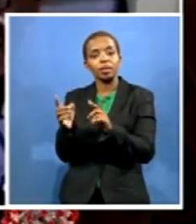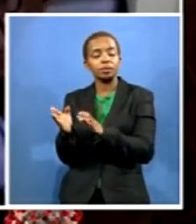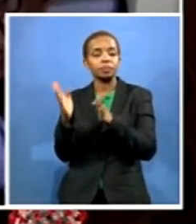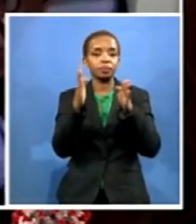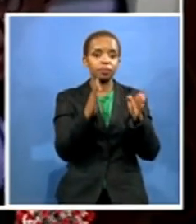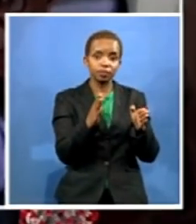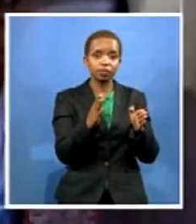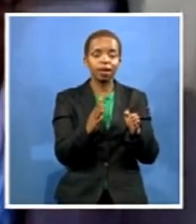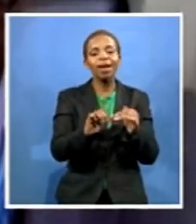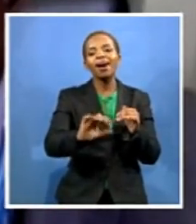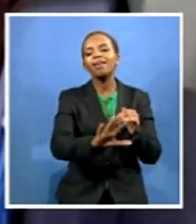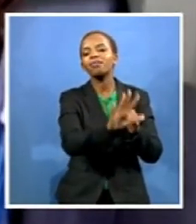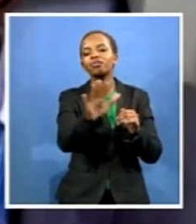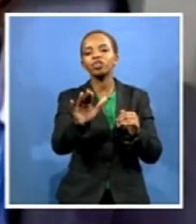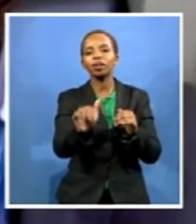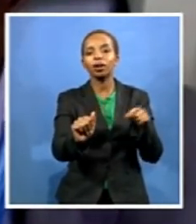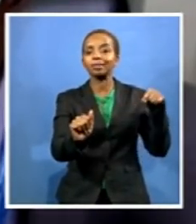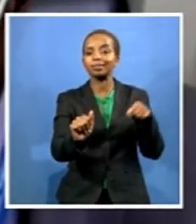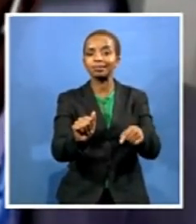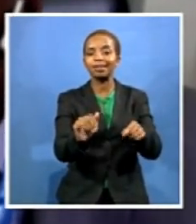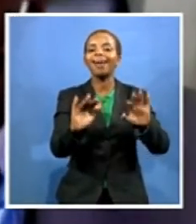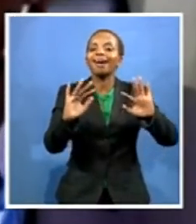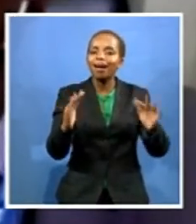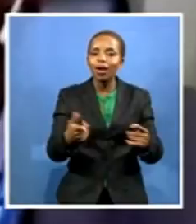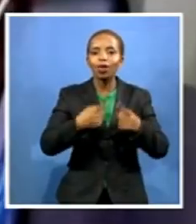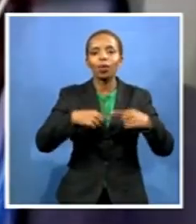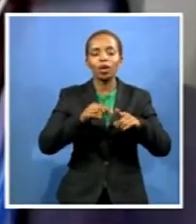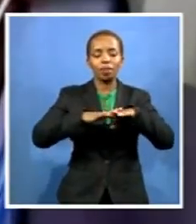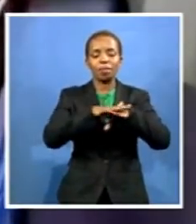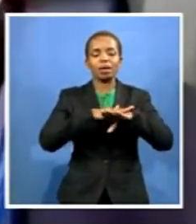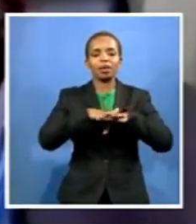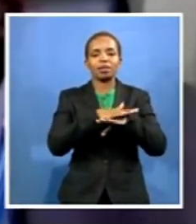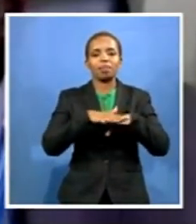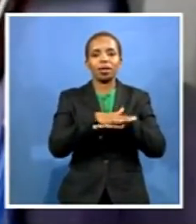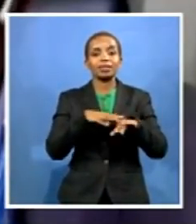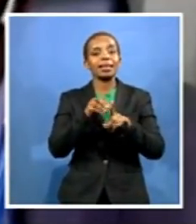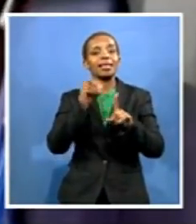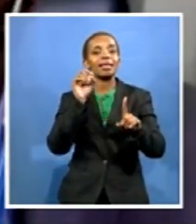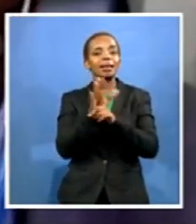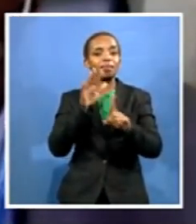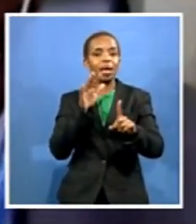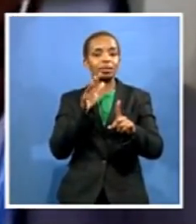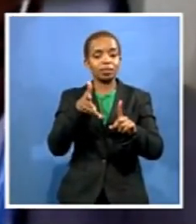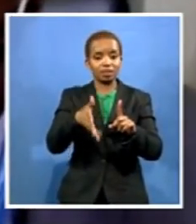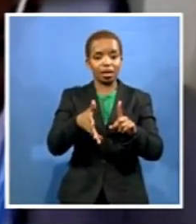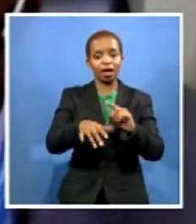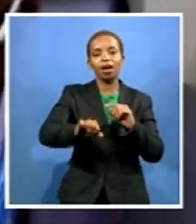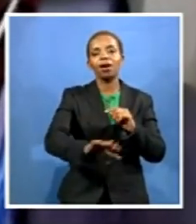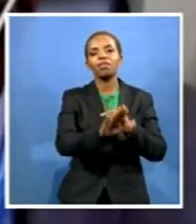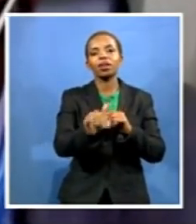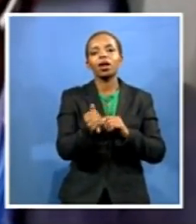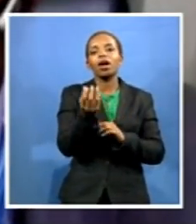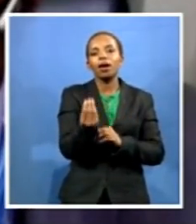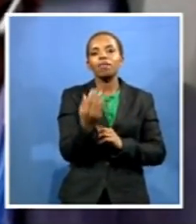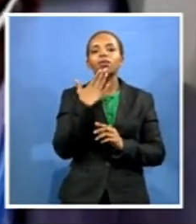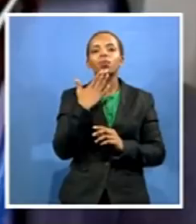minimize the impact on Africa. Now, there's a panel that consists of our very own Dr. Zweli Mkhize. It is also a media